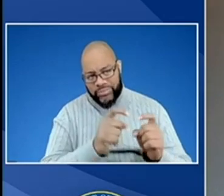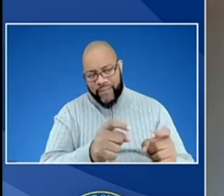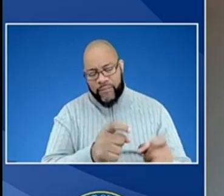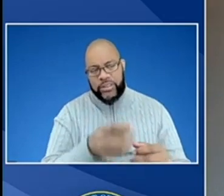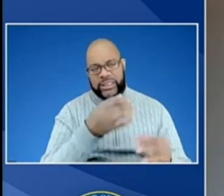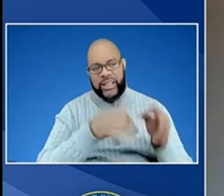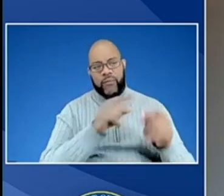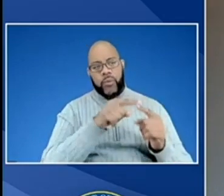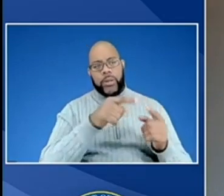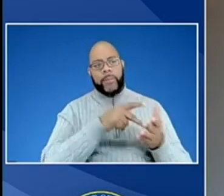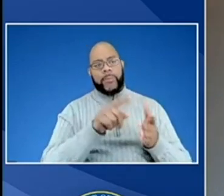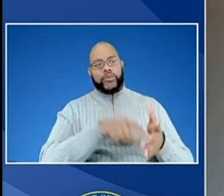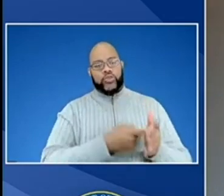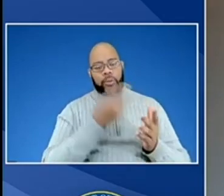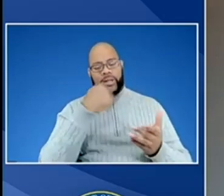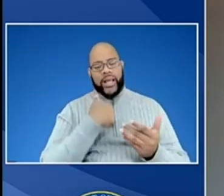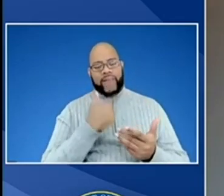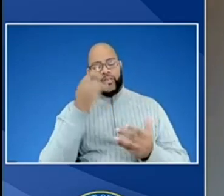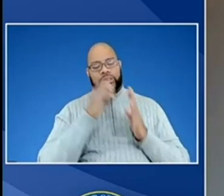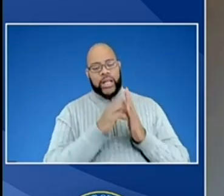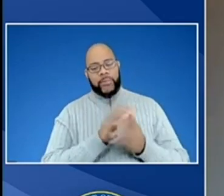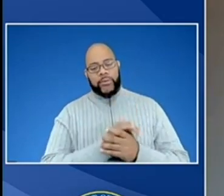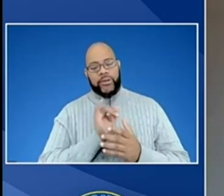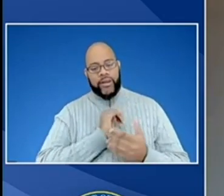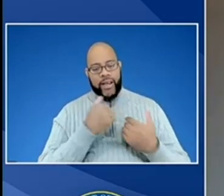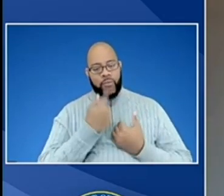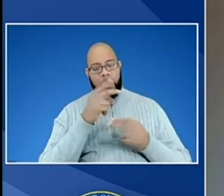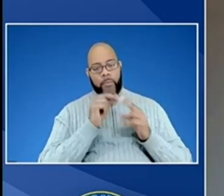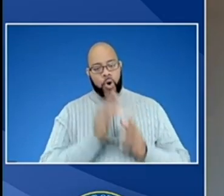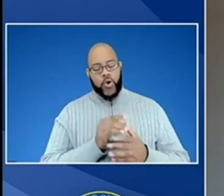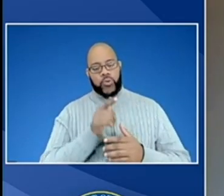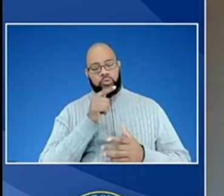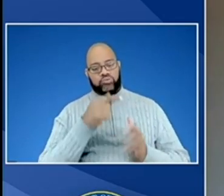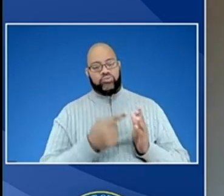started, because there are, for example, I have one borrower who